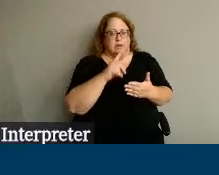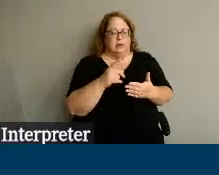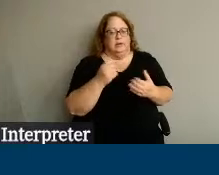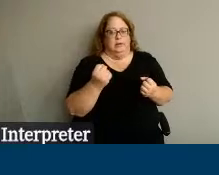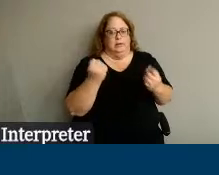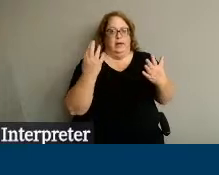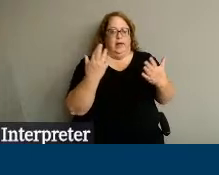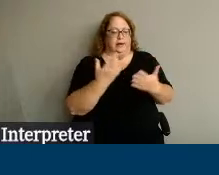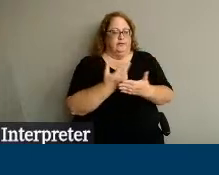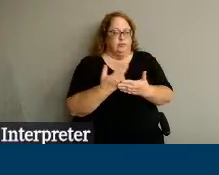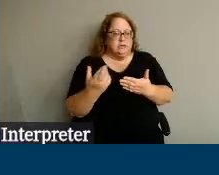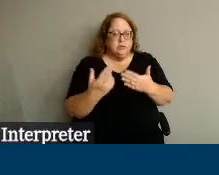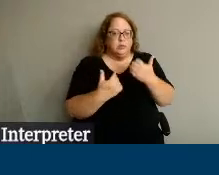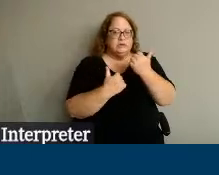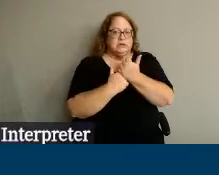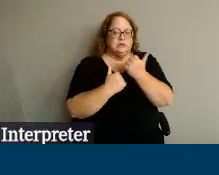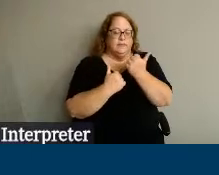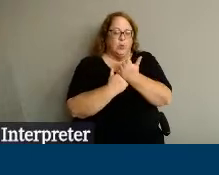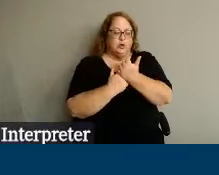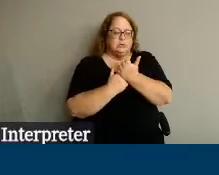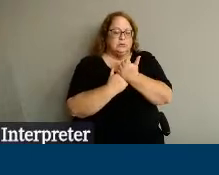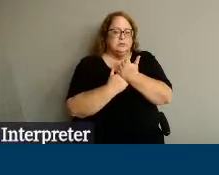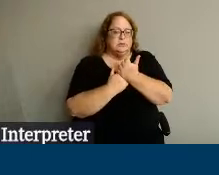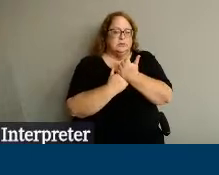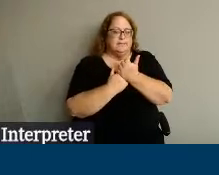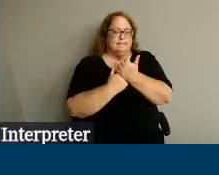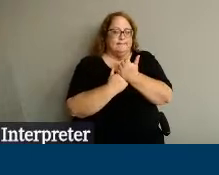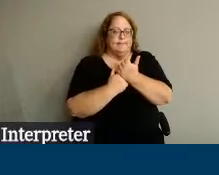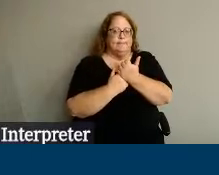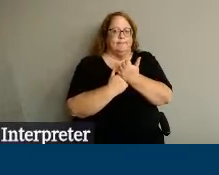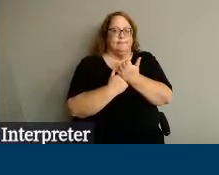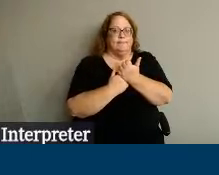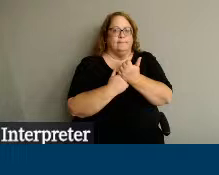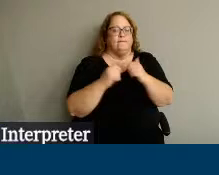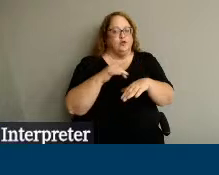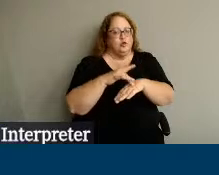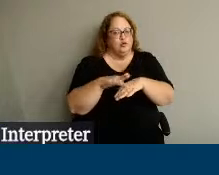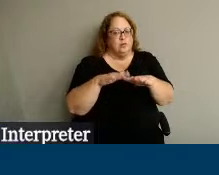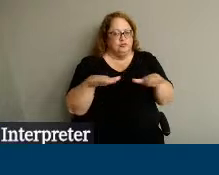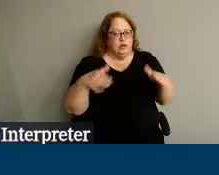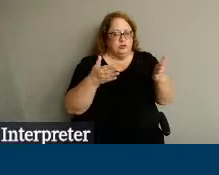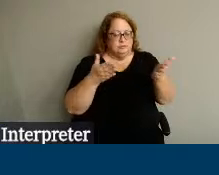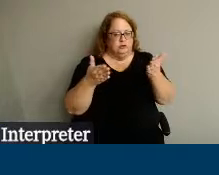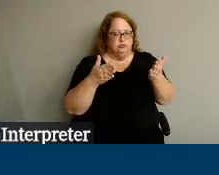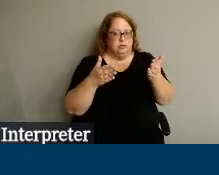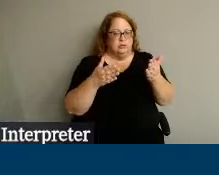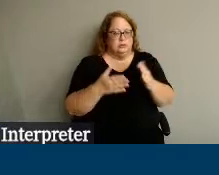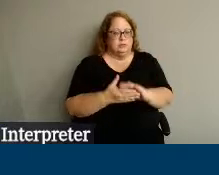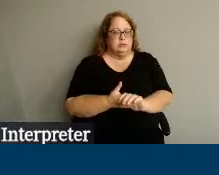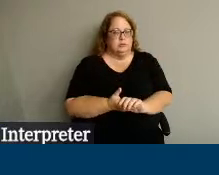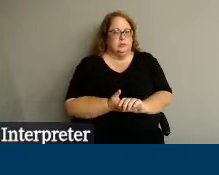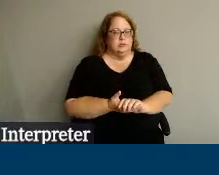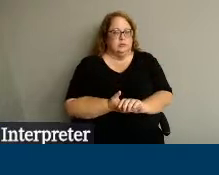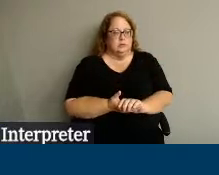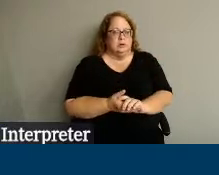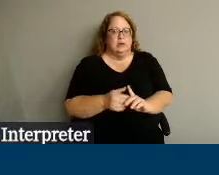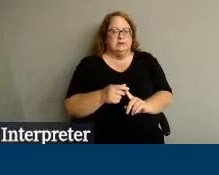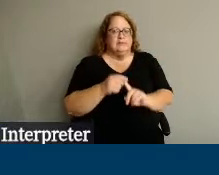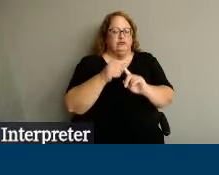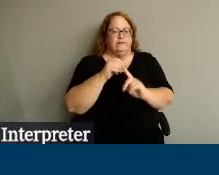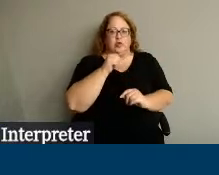resources and supports for early childhood services, especially with their non-coalition